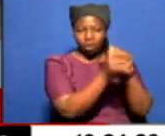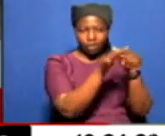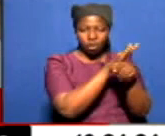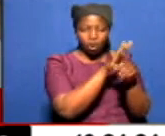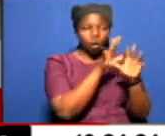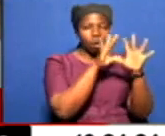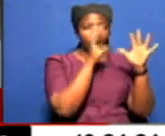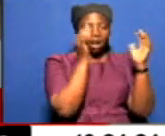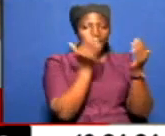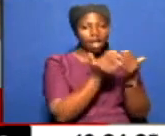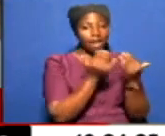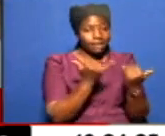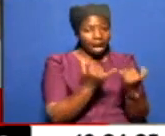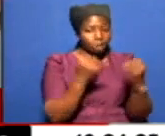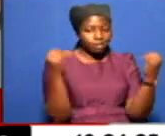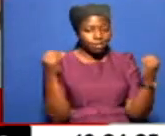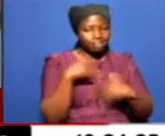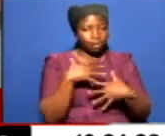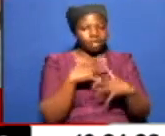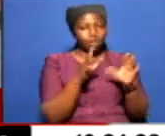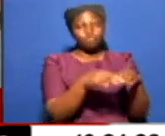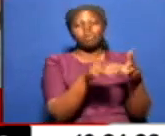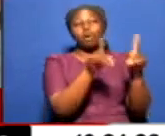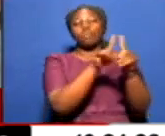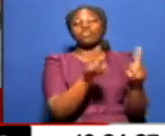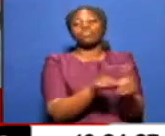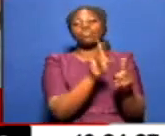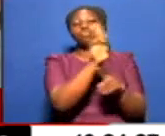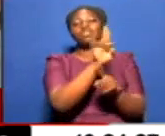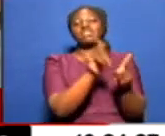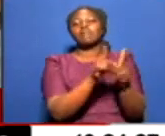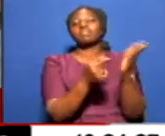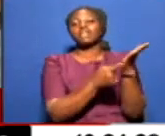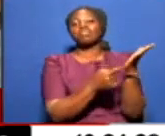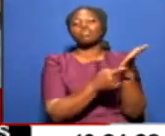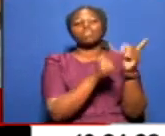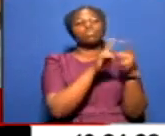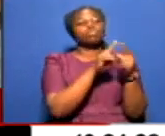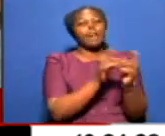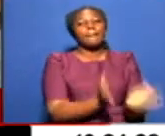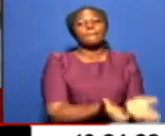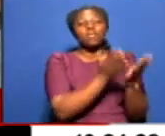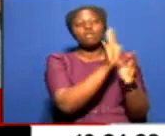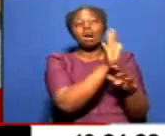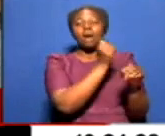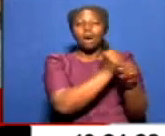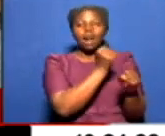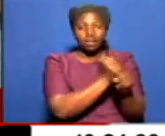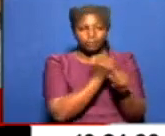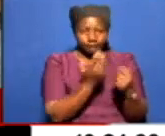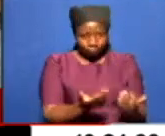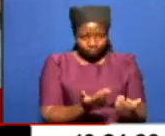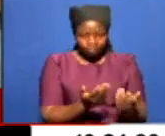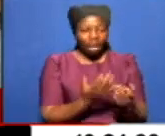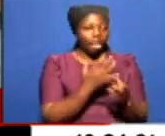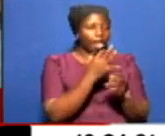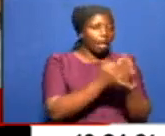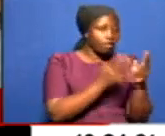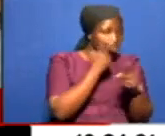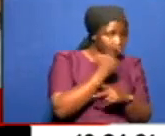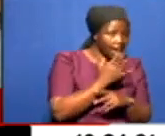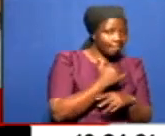course, terrorists are using the same technology, yes, to further their cause. Yes. And looking at propaganda that